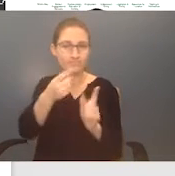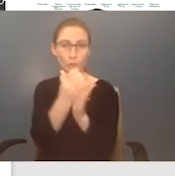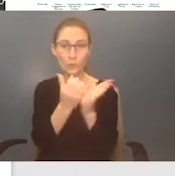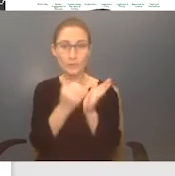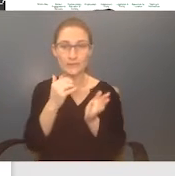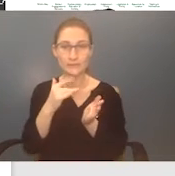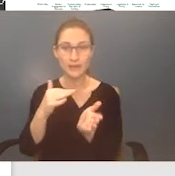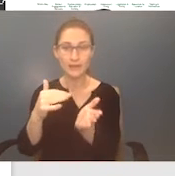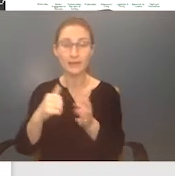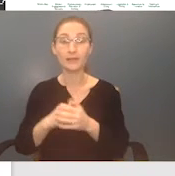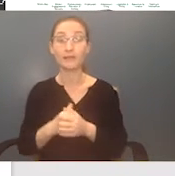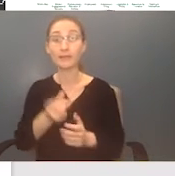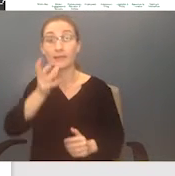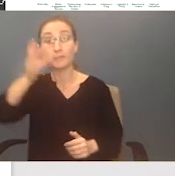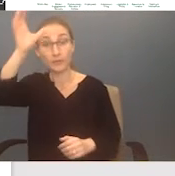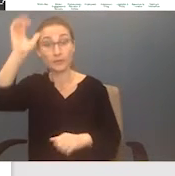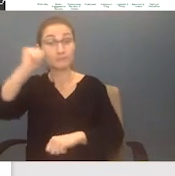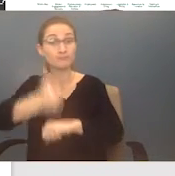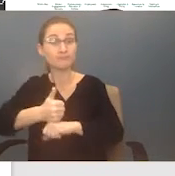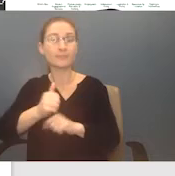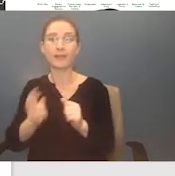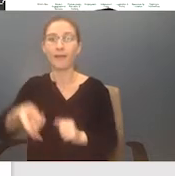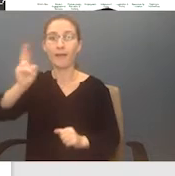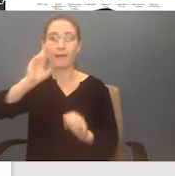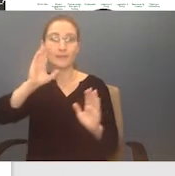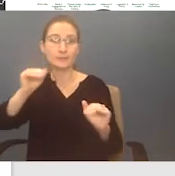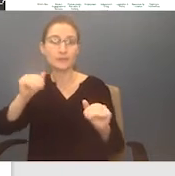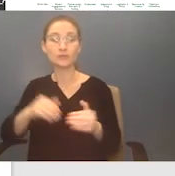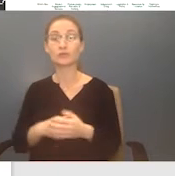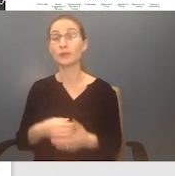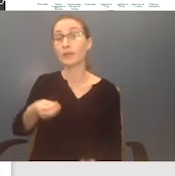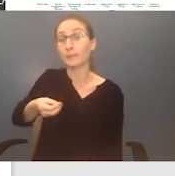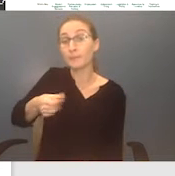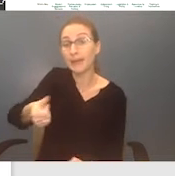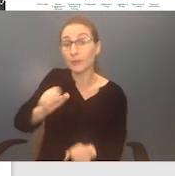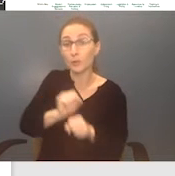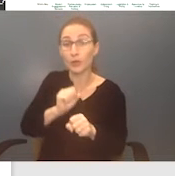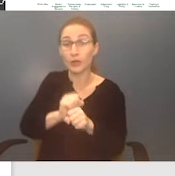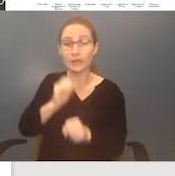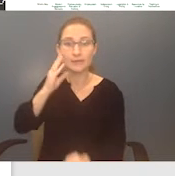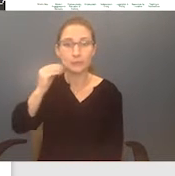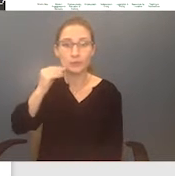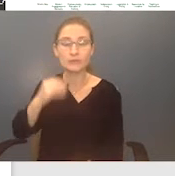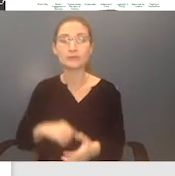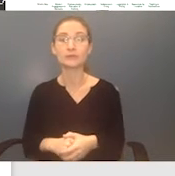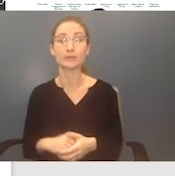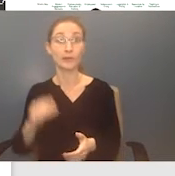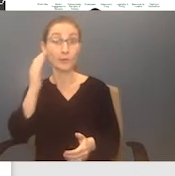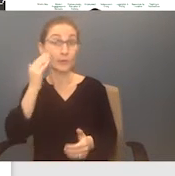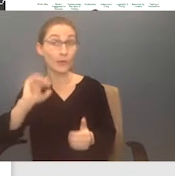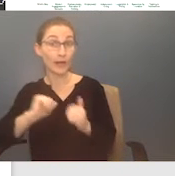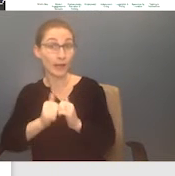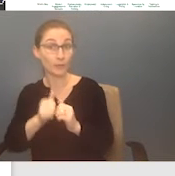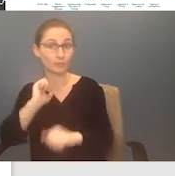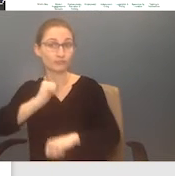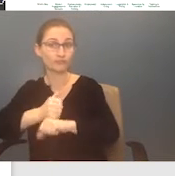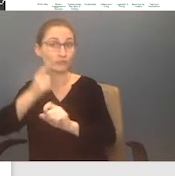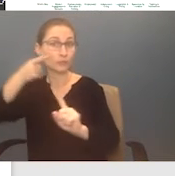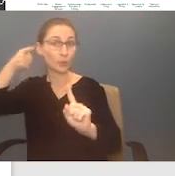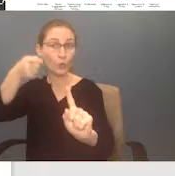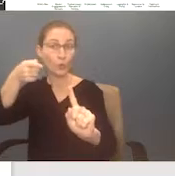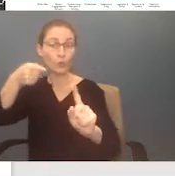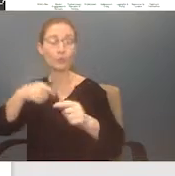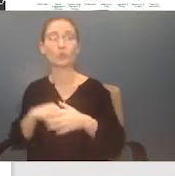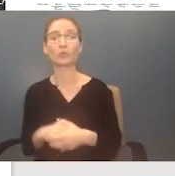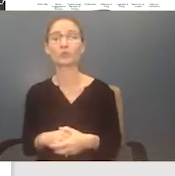of study. The parents have high expectations. They have paid work experiences. They know how to set goals